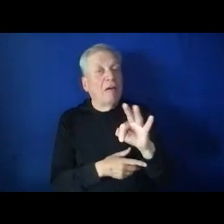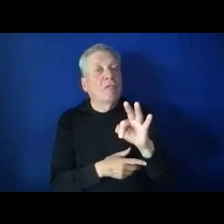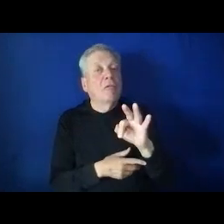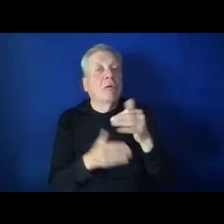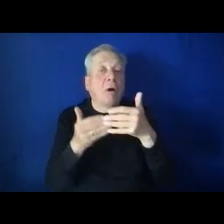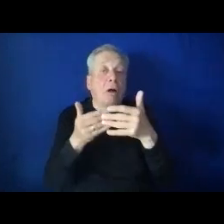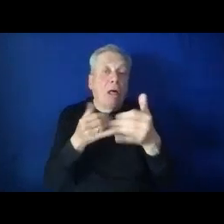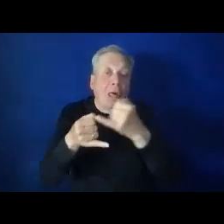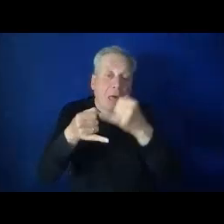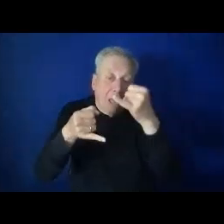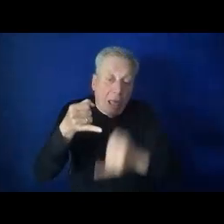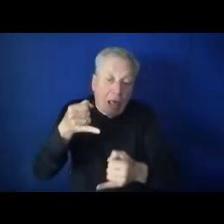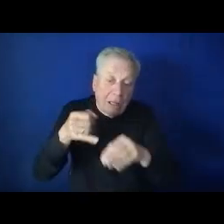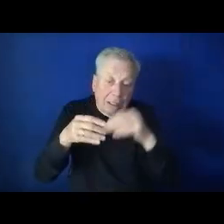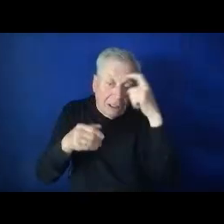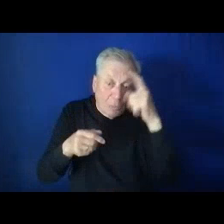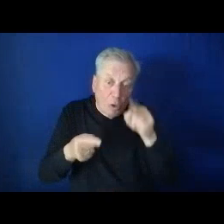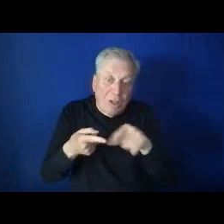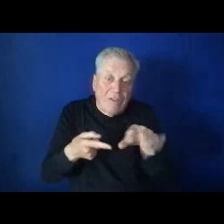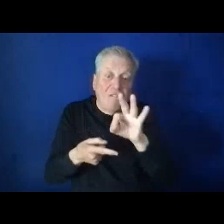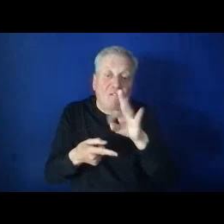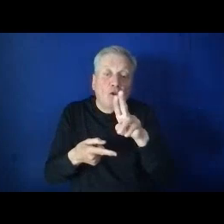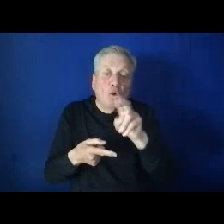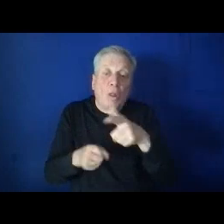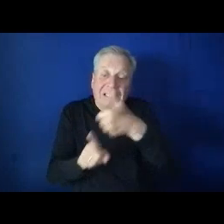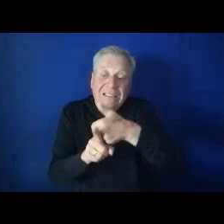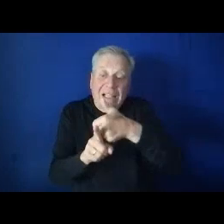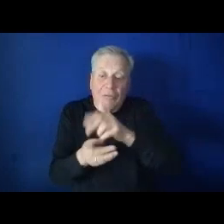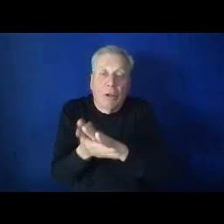summer when the fuels are really dry.